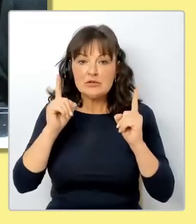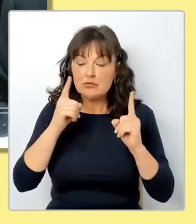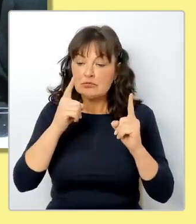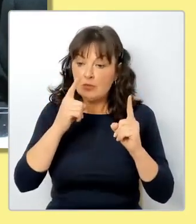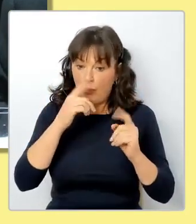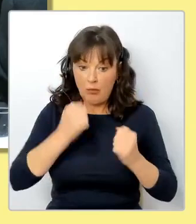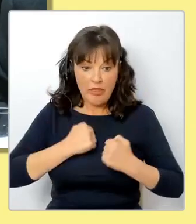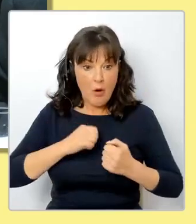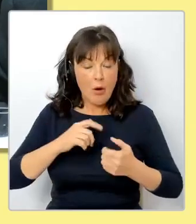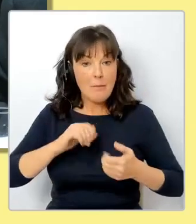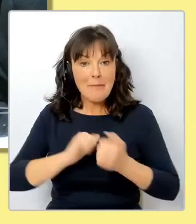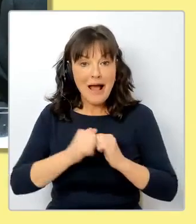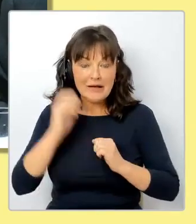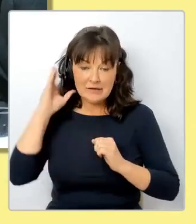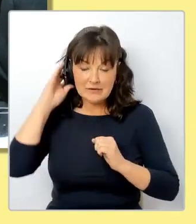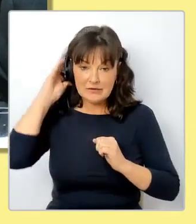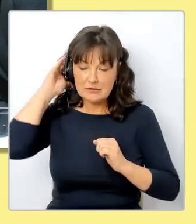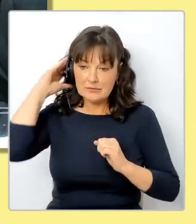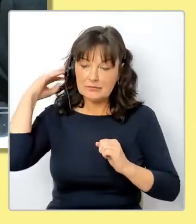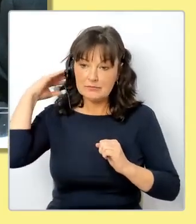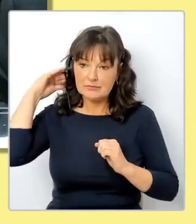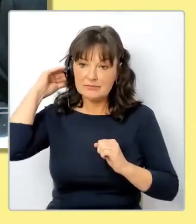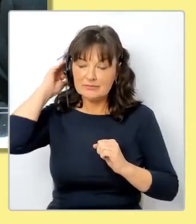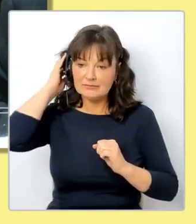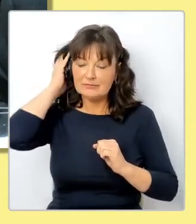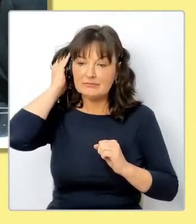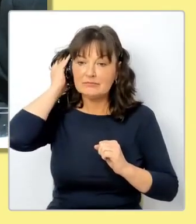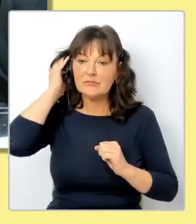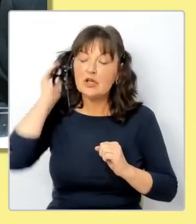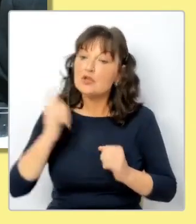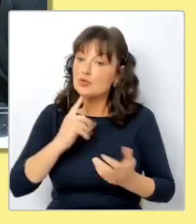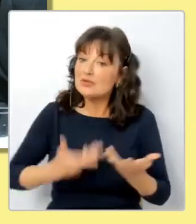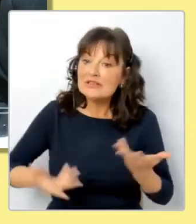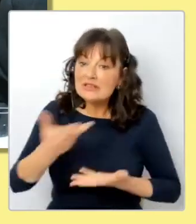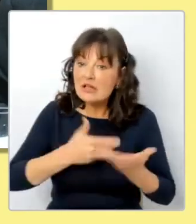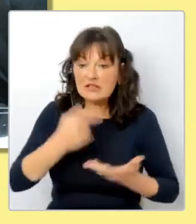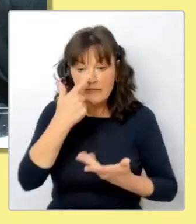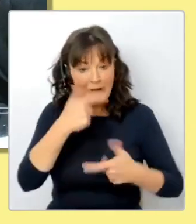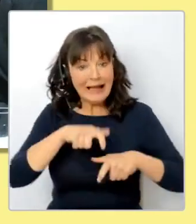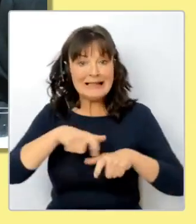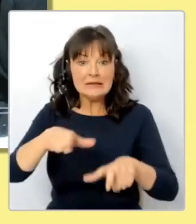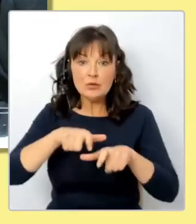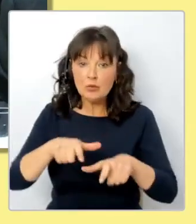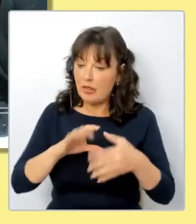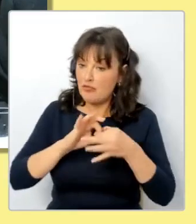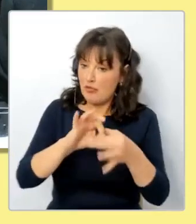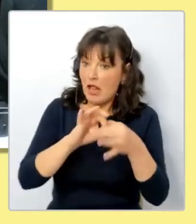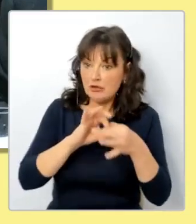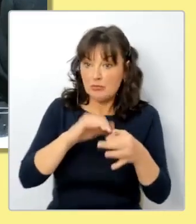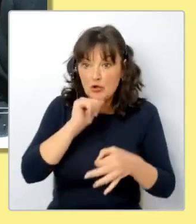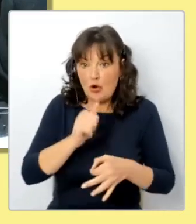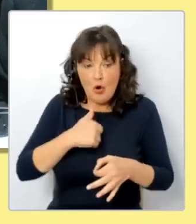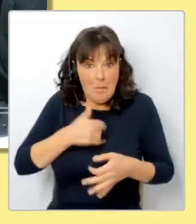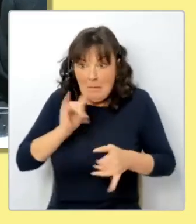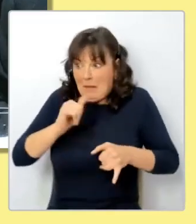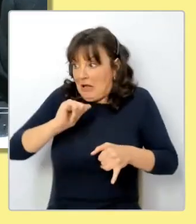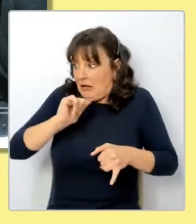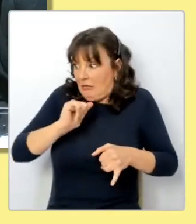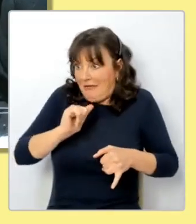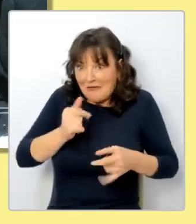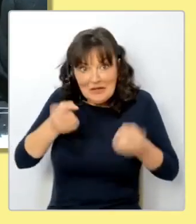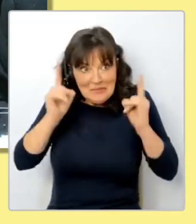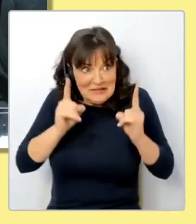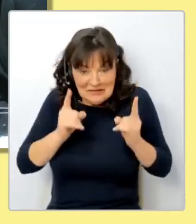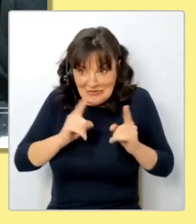partners to discuss whether we might be able to continue that relationship or not. And it might not be up to the First Minister. The Greens, as I said, may have their own